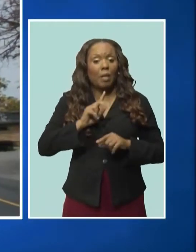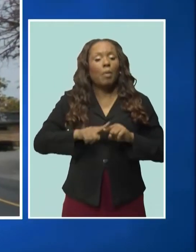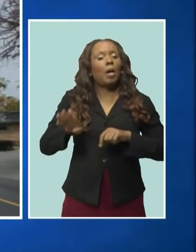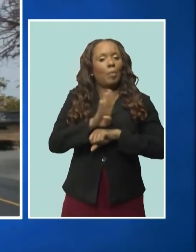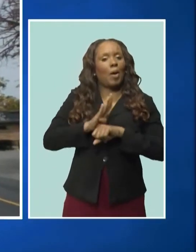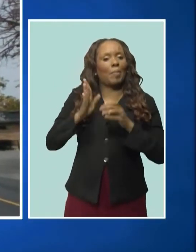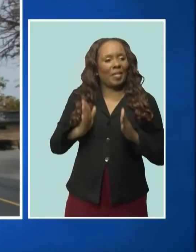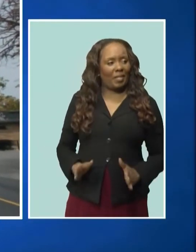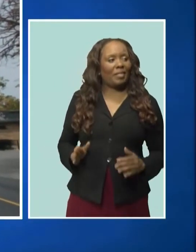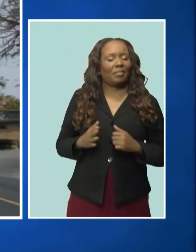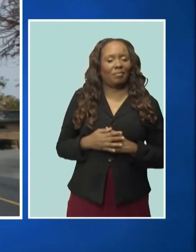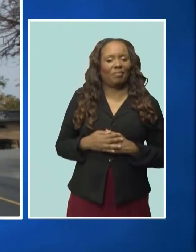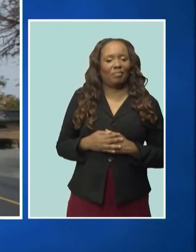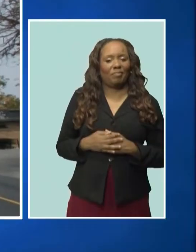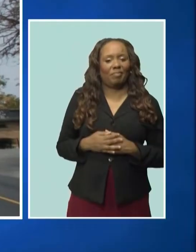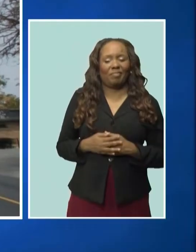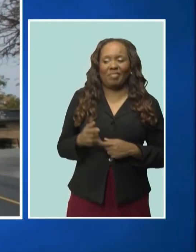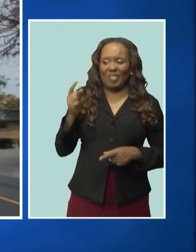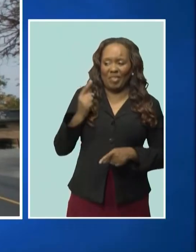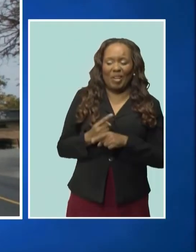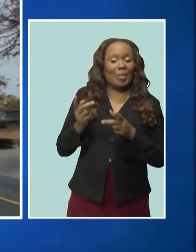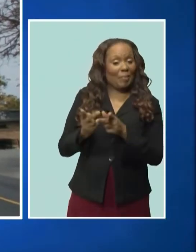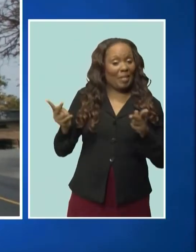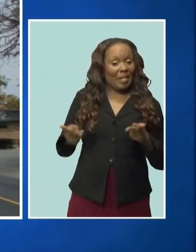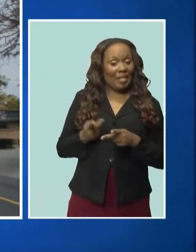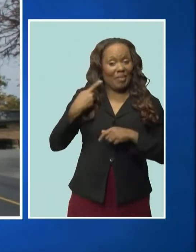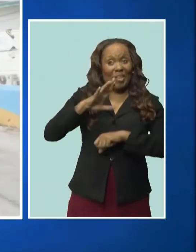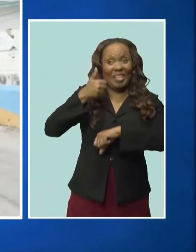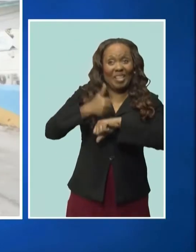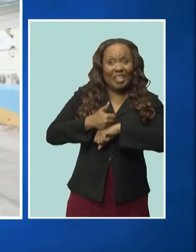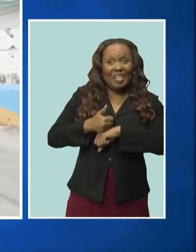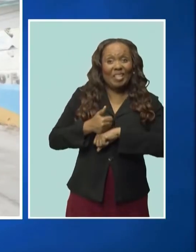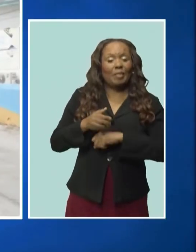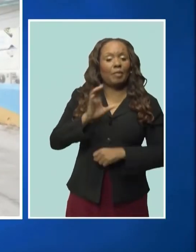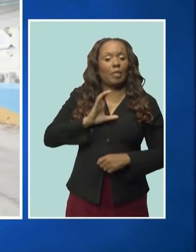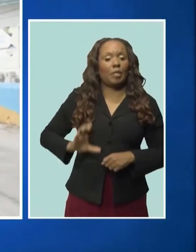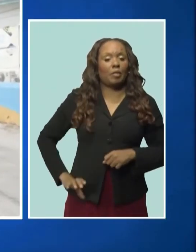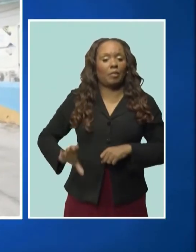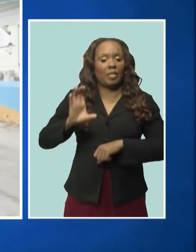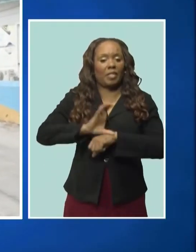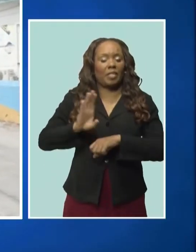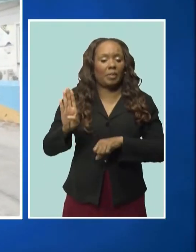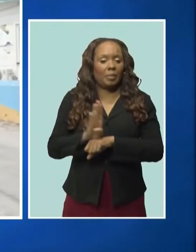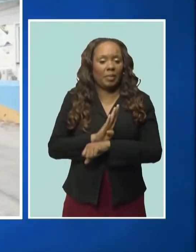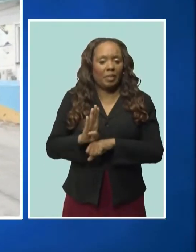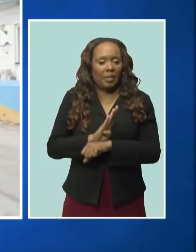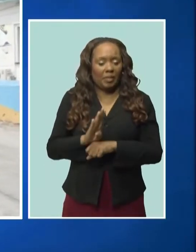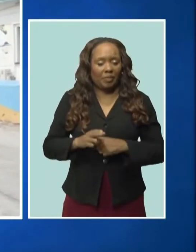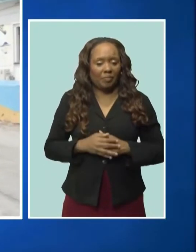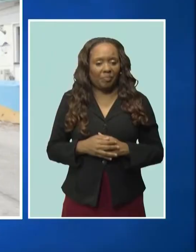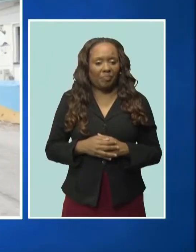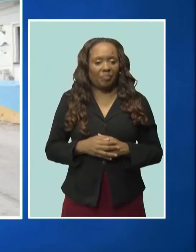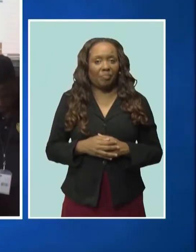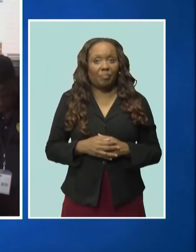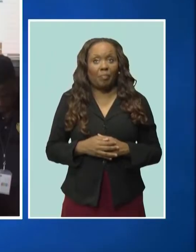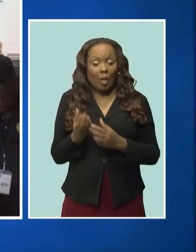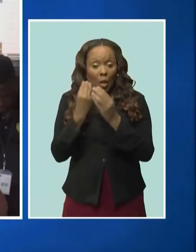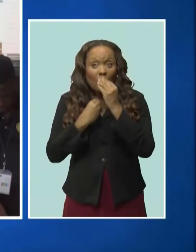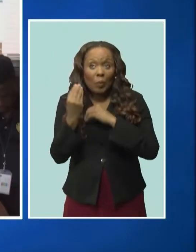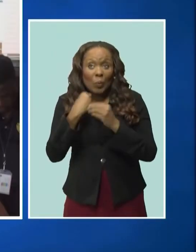owner says location is also a strong point for the Worthing Christchurch-based business. Food and